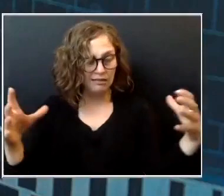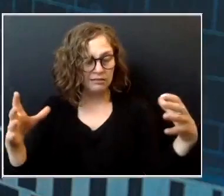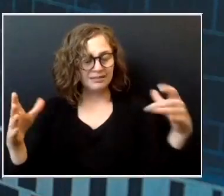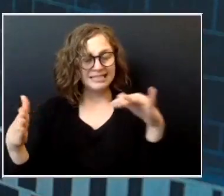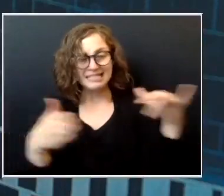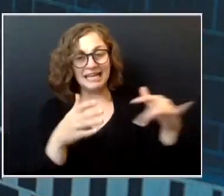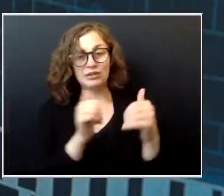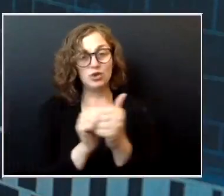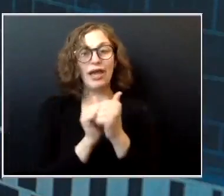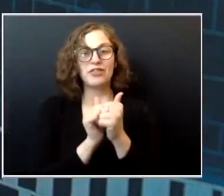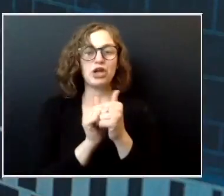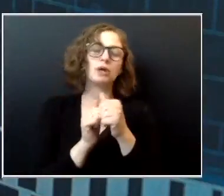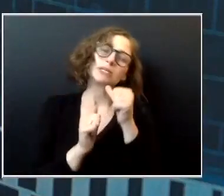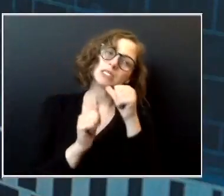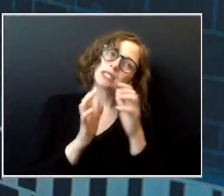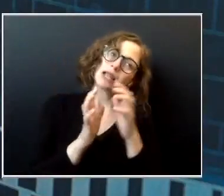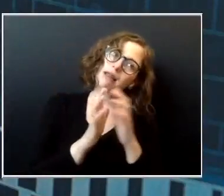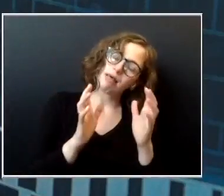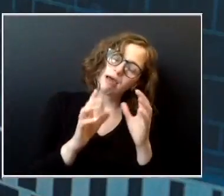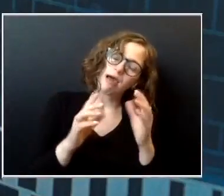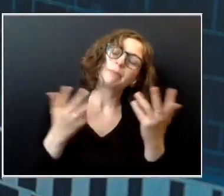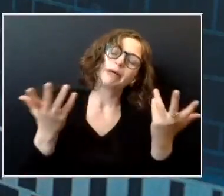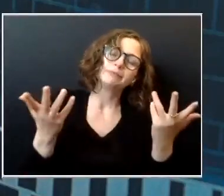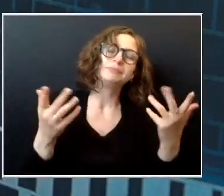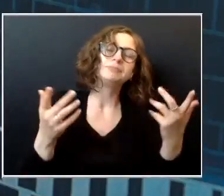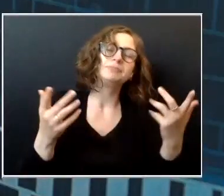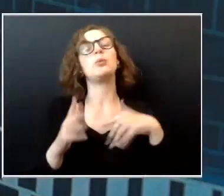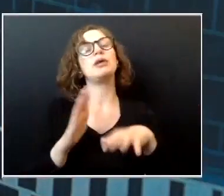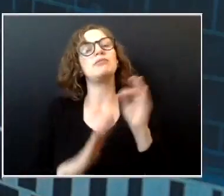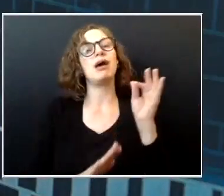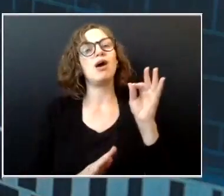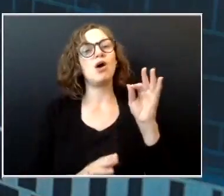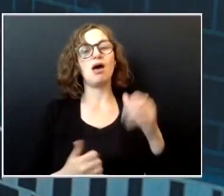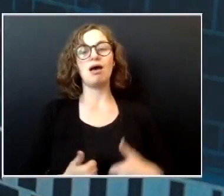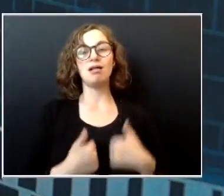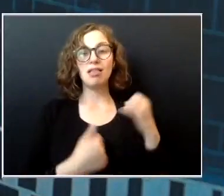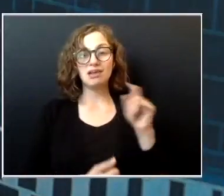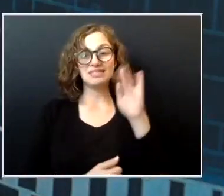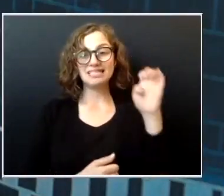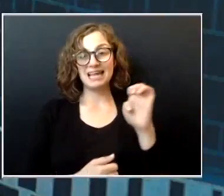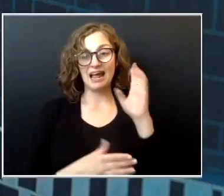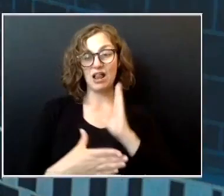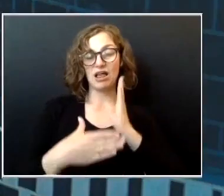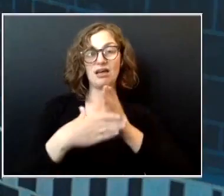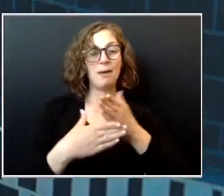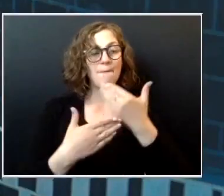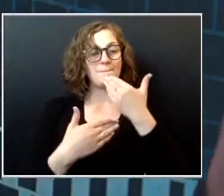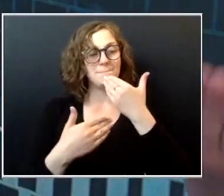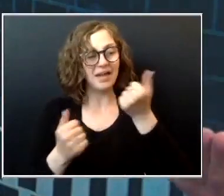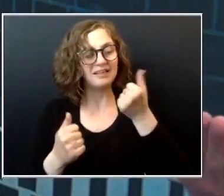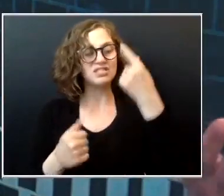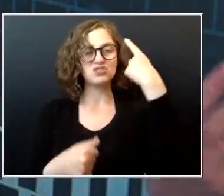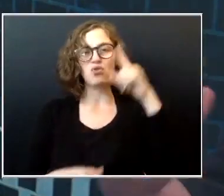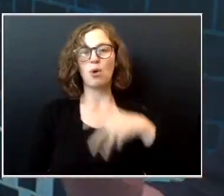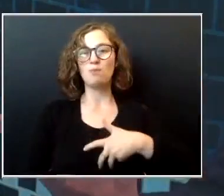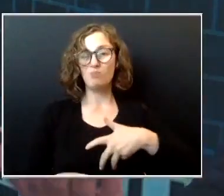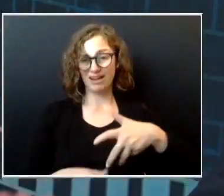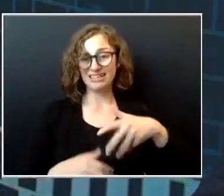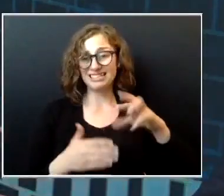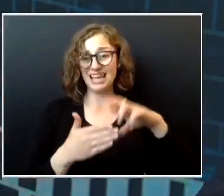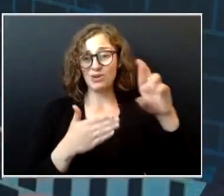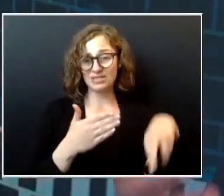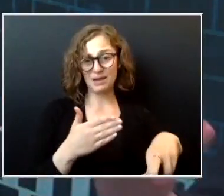that lifestyle interventions were specifically the most beneficial on pregnancy outcomes, but there's just so little data on live birth and